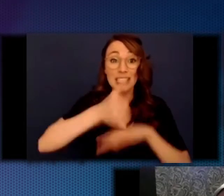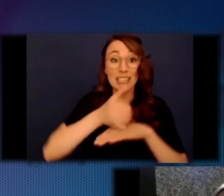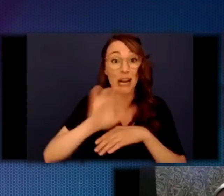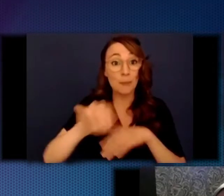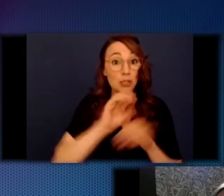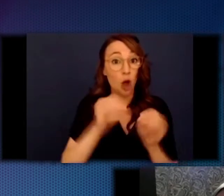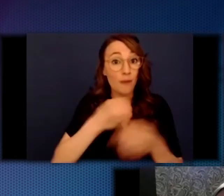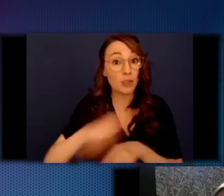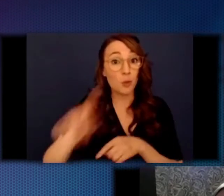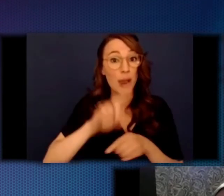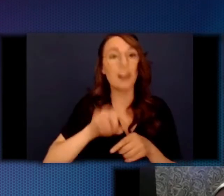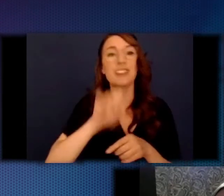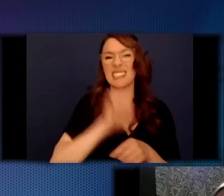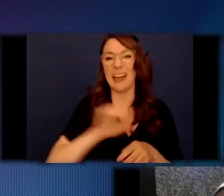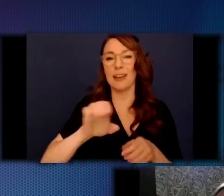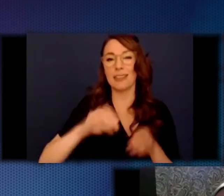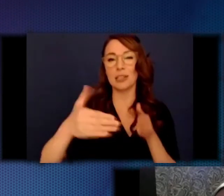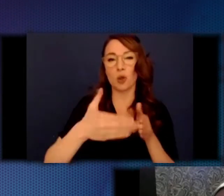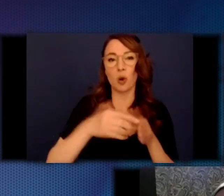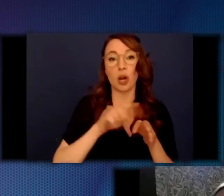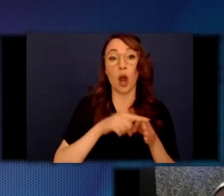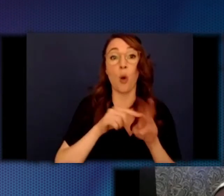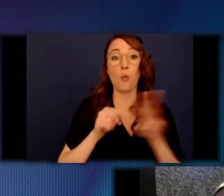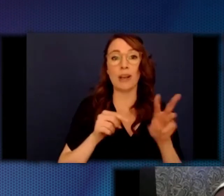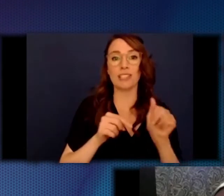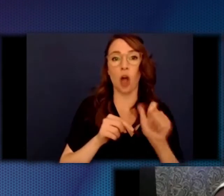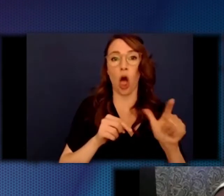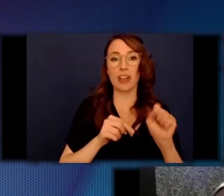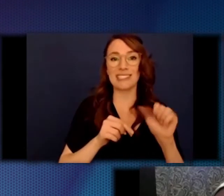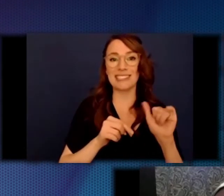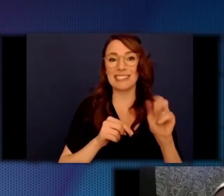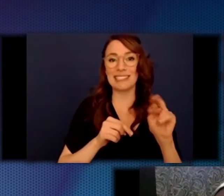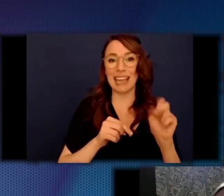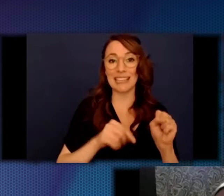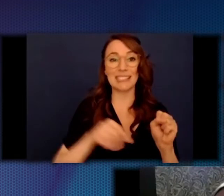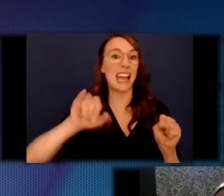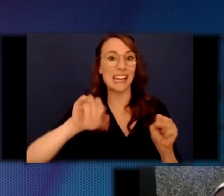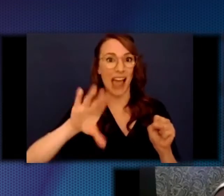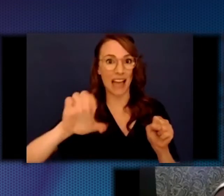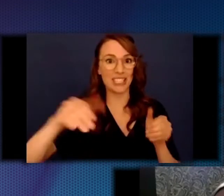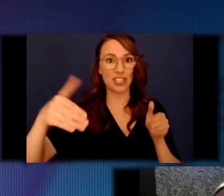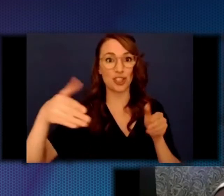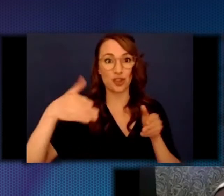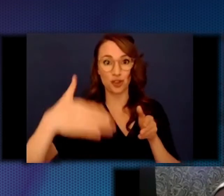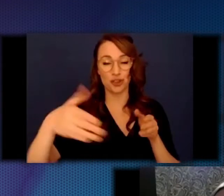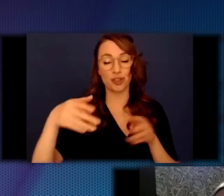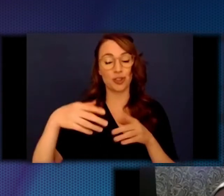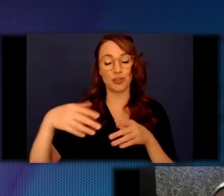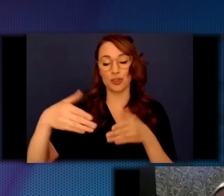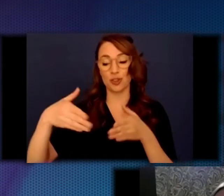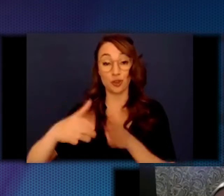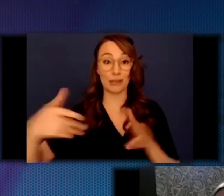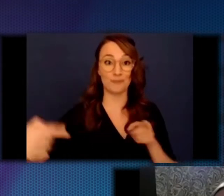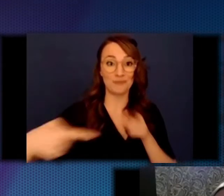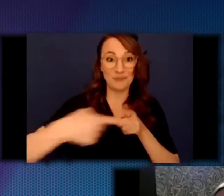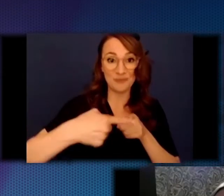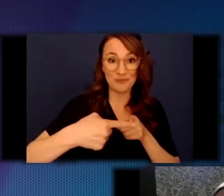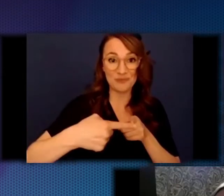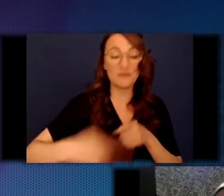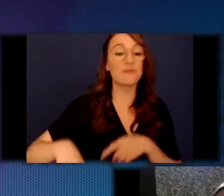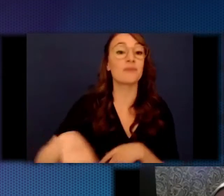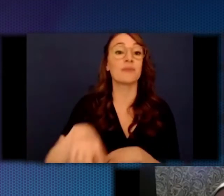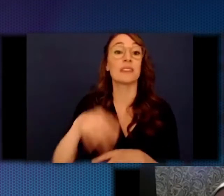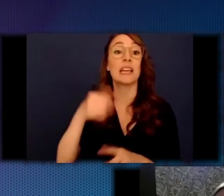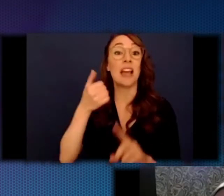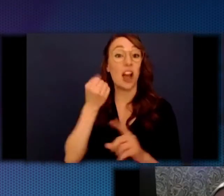southeast corner of West All Saints and Ice Street. It was here that Dr. Bourne attended to most of his patients in office, but